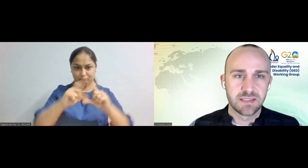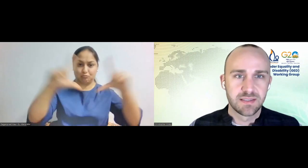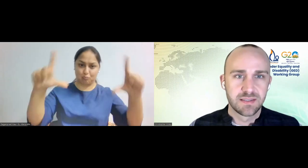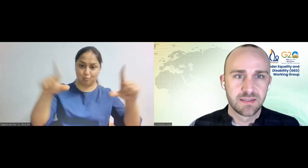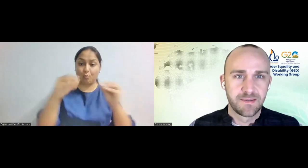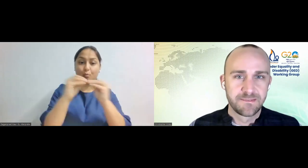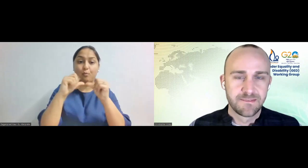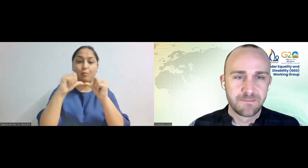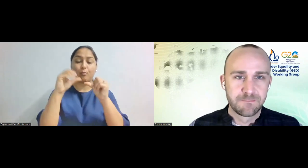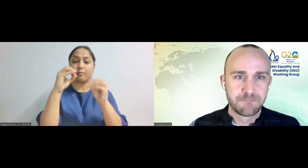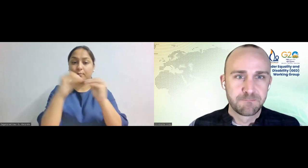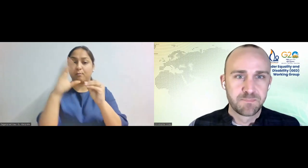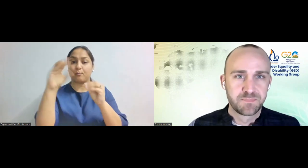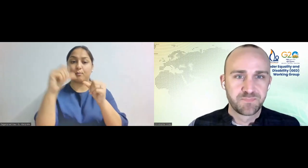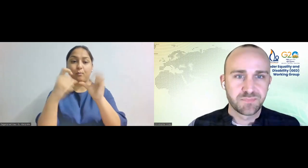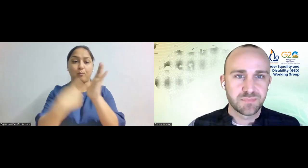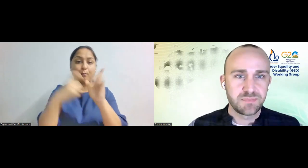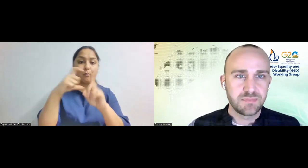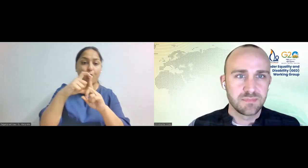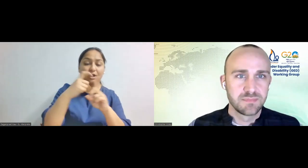you can start to see it.